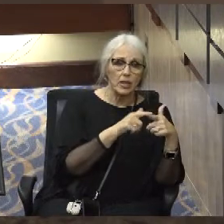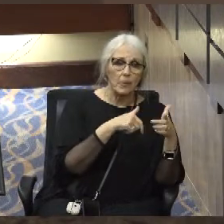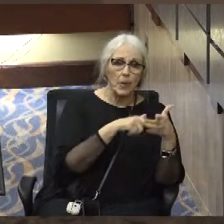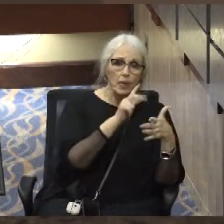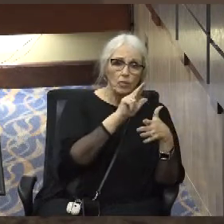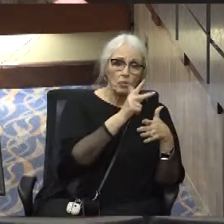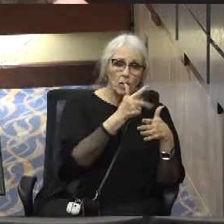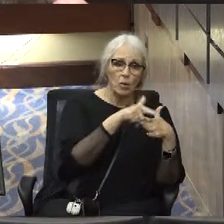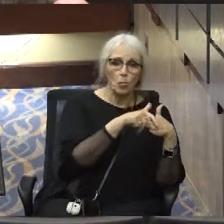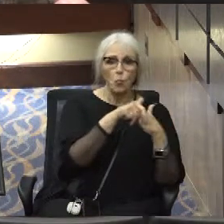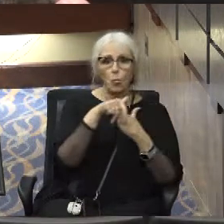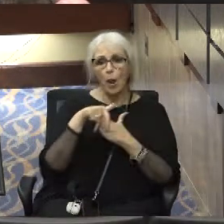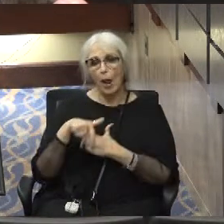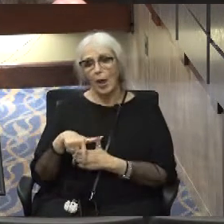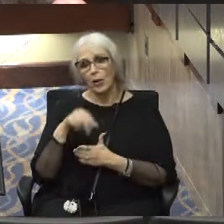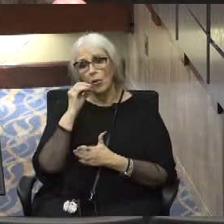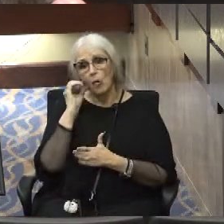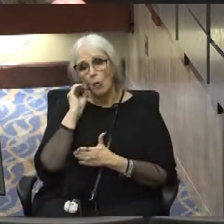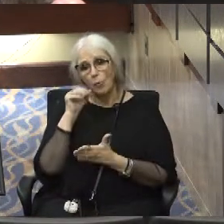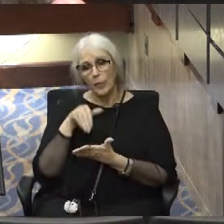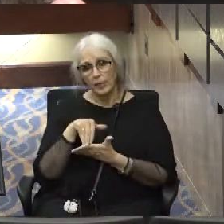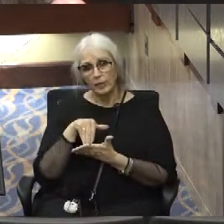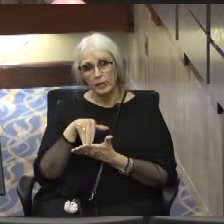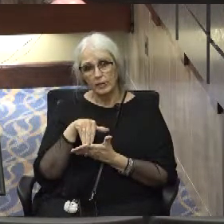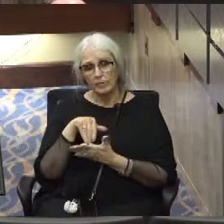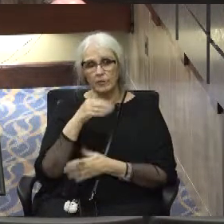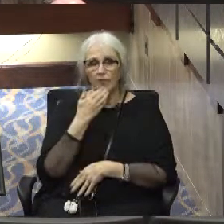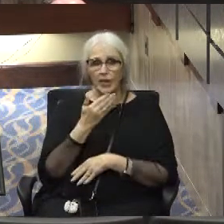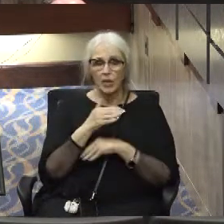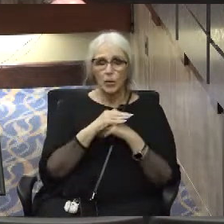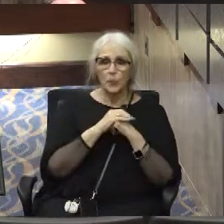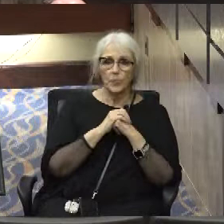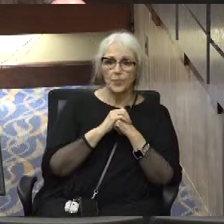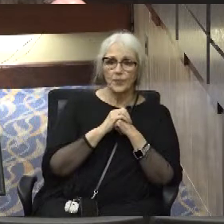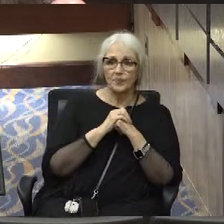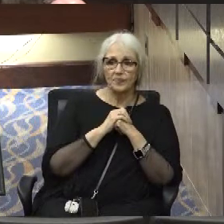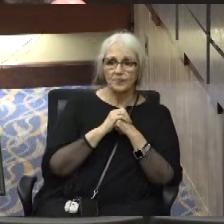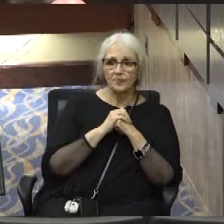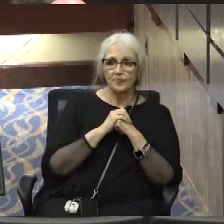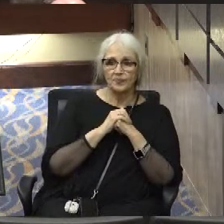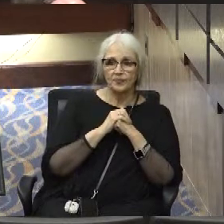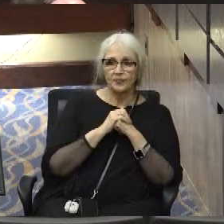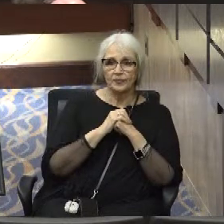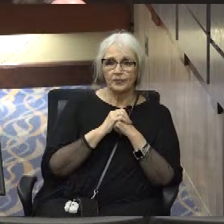Yes, ma'am. Okay, thank you. Sure.